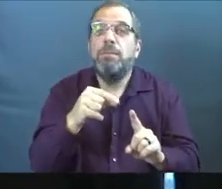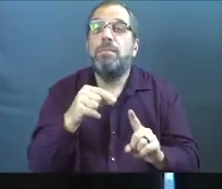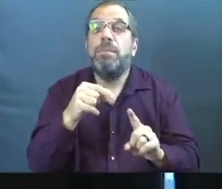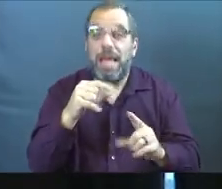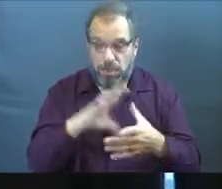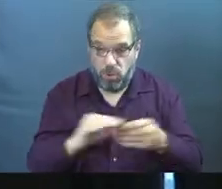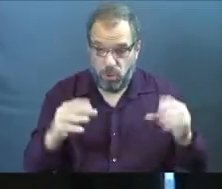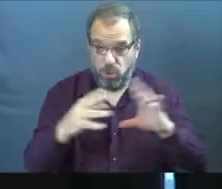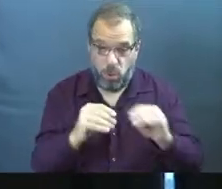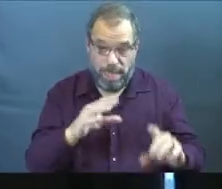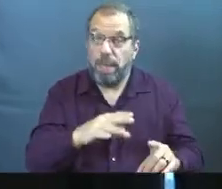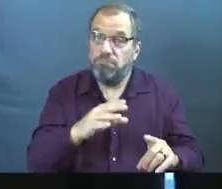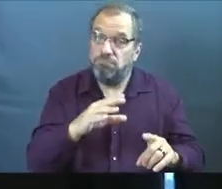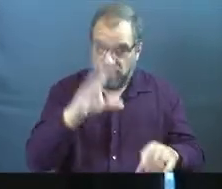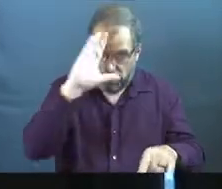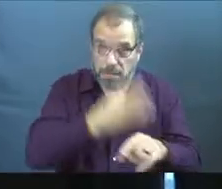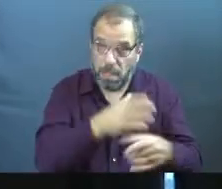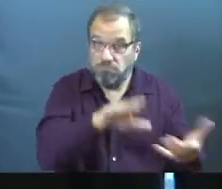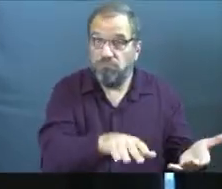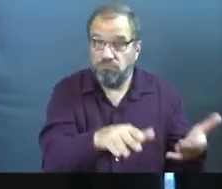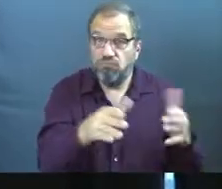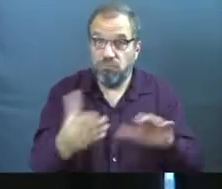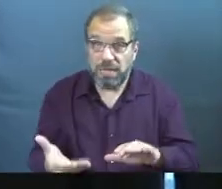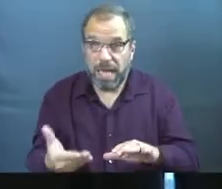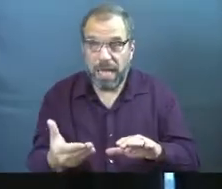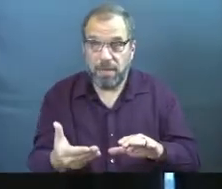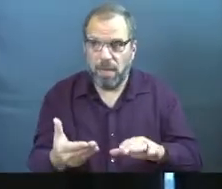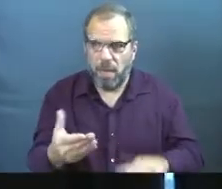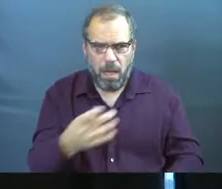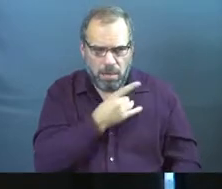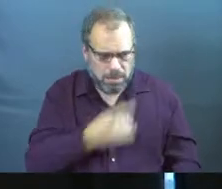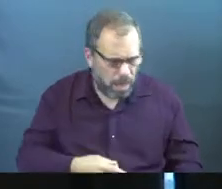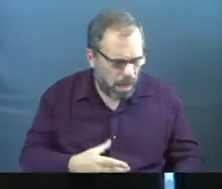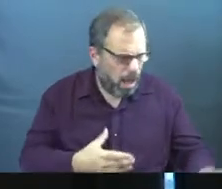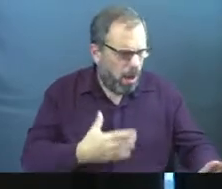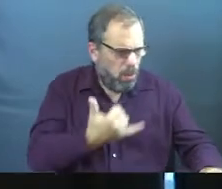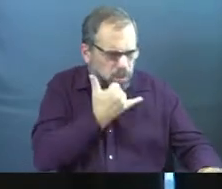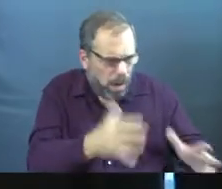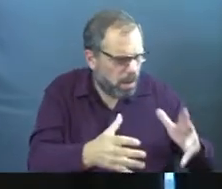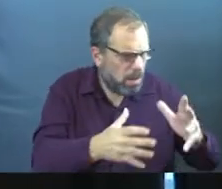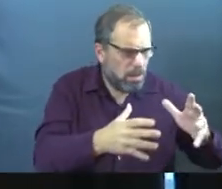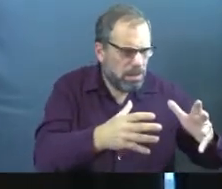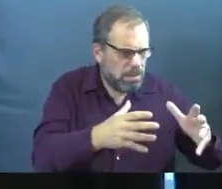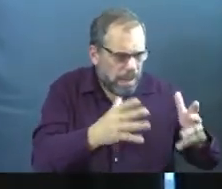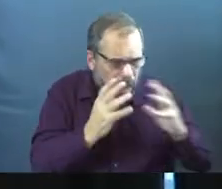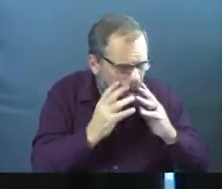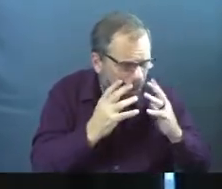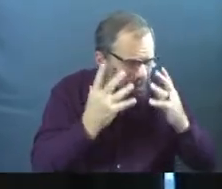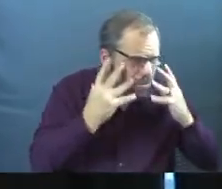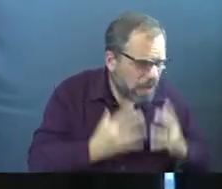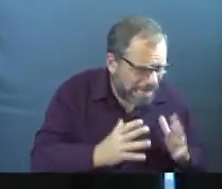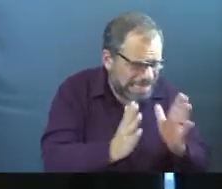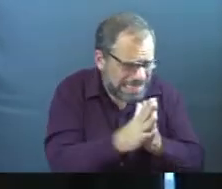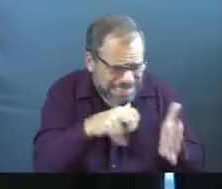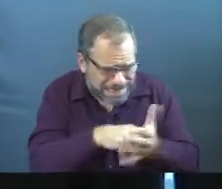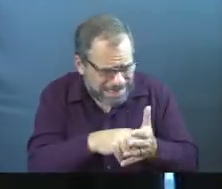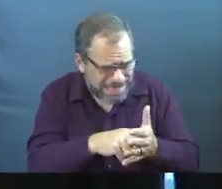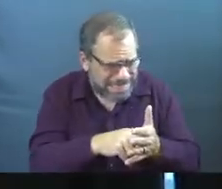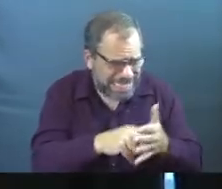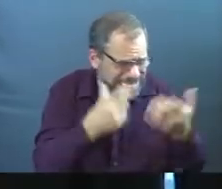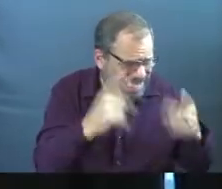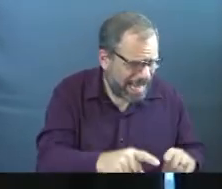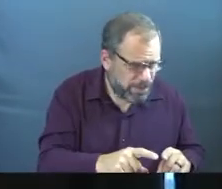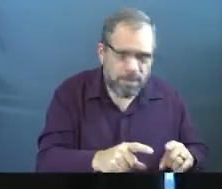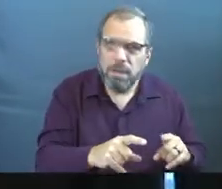that in the story that his son does pass away. And, you know, people see David and they're like, he's distraught. And he's distraught before his son passed away and didn't happen the way he had hoped it